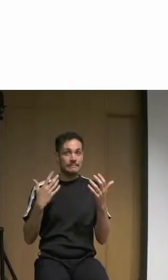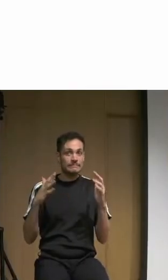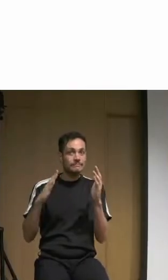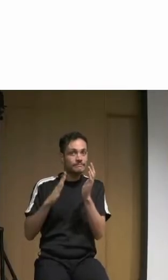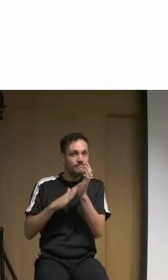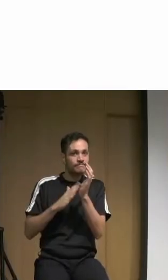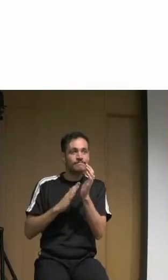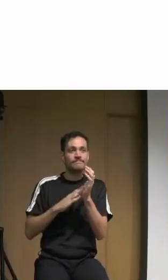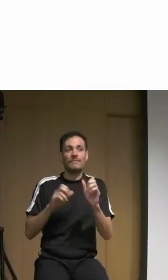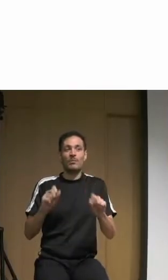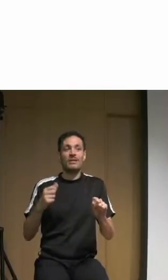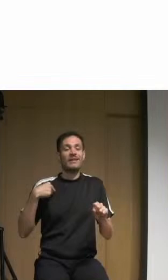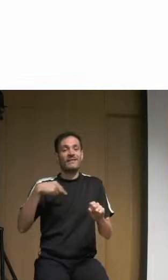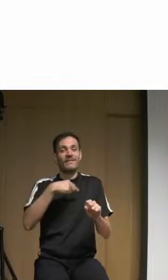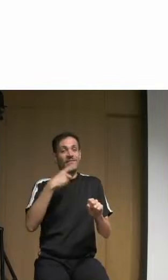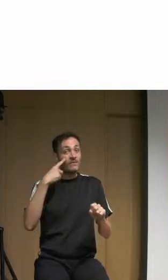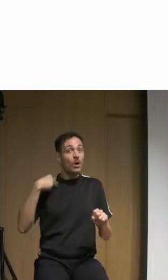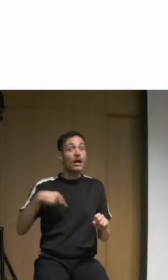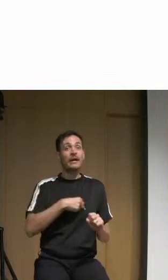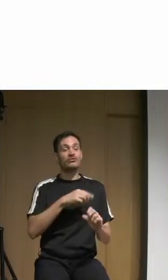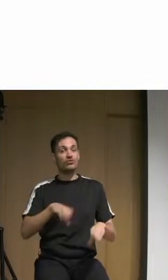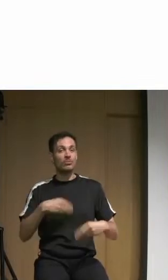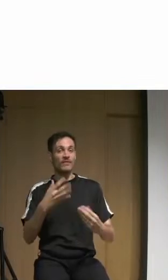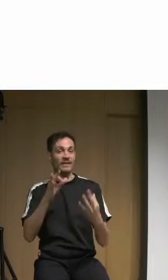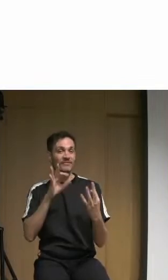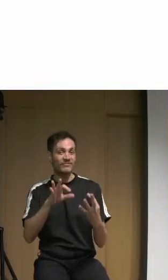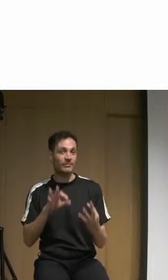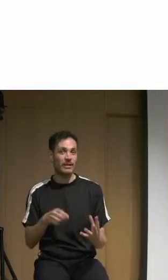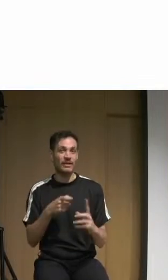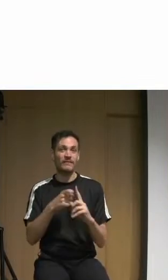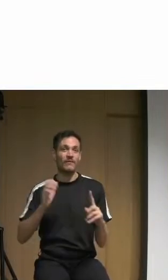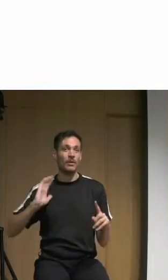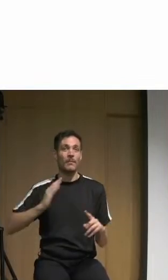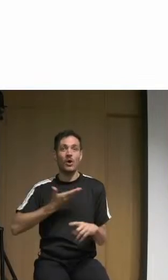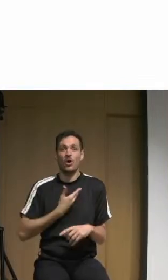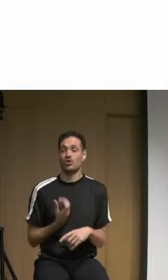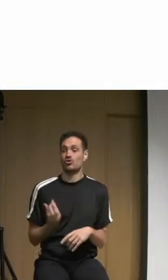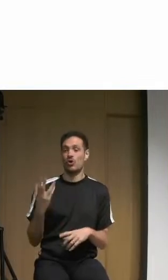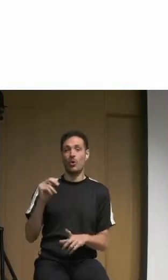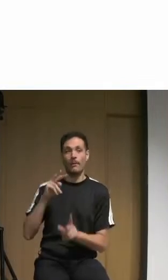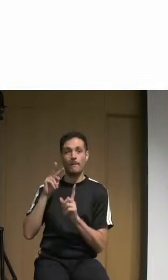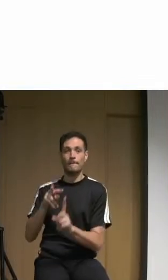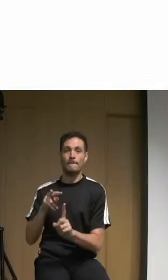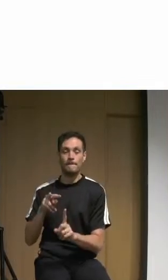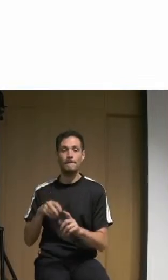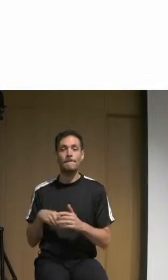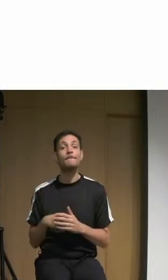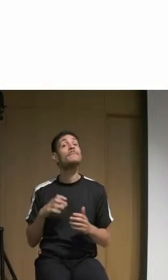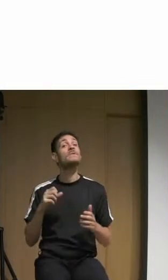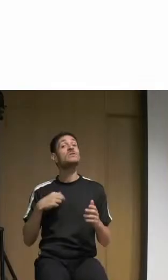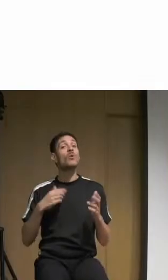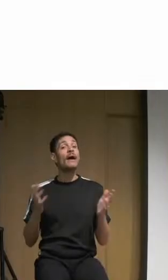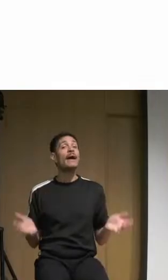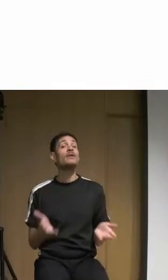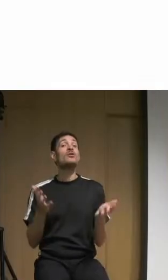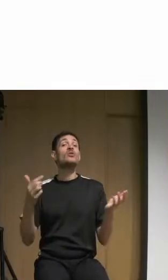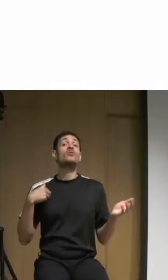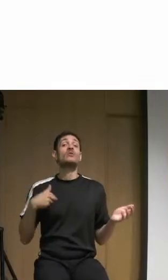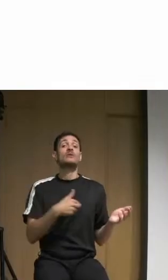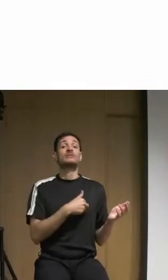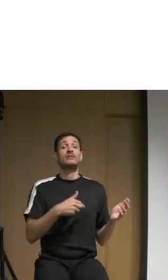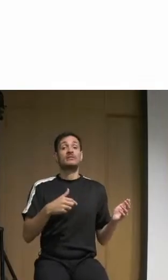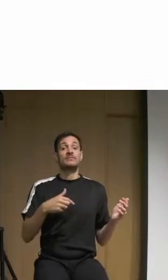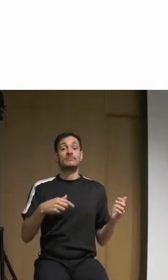for us to be able to give feedback based on our own individual perceptions. But I would encourage us as a commission